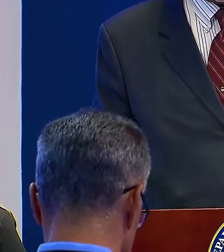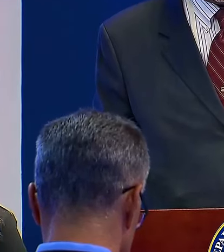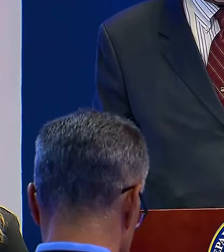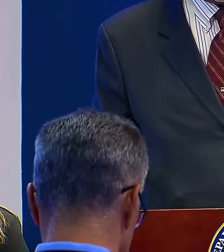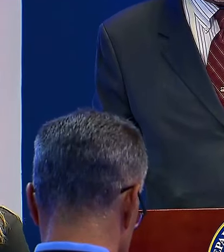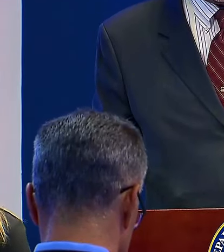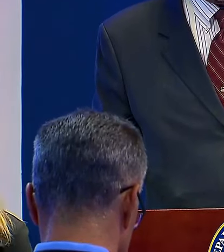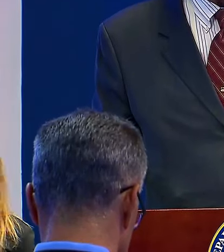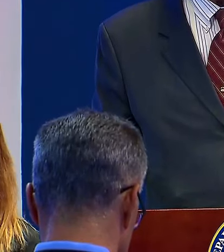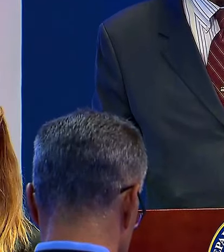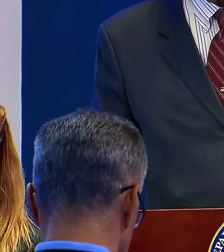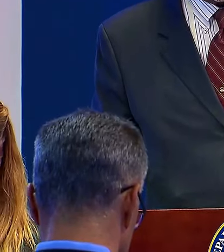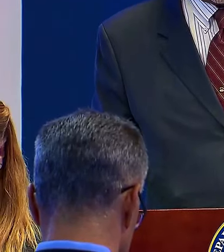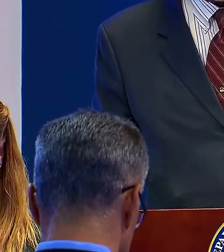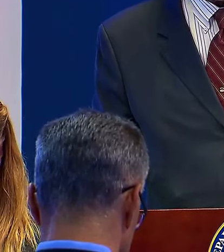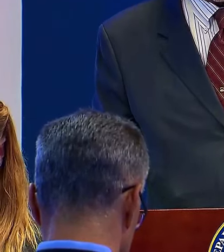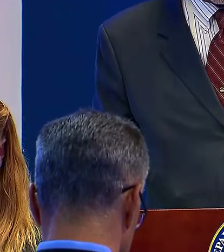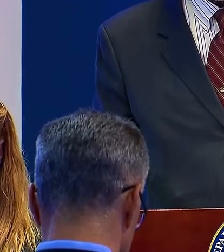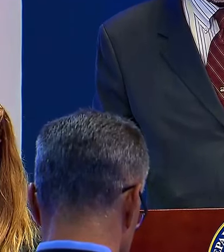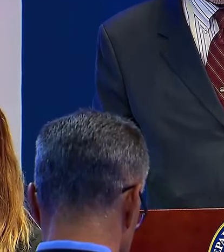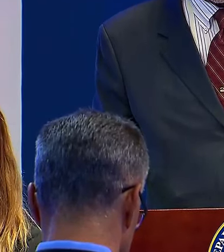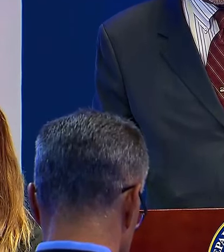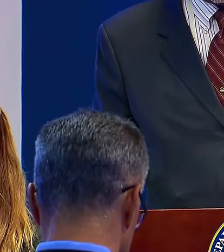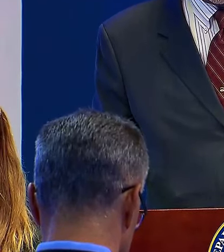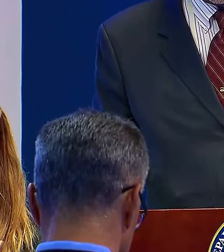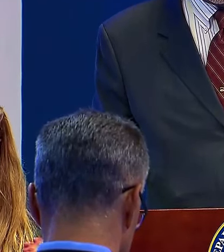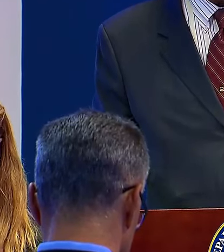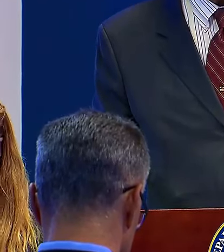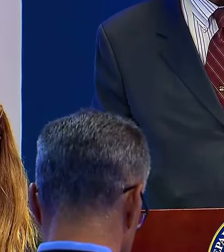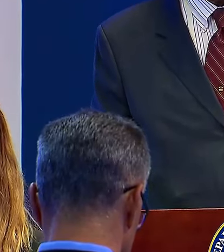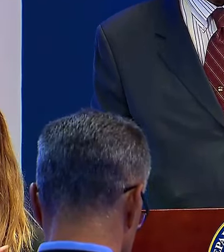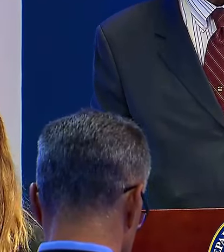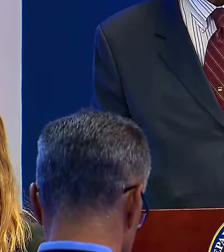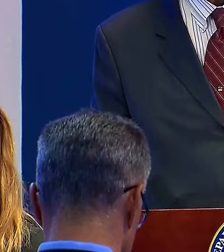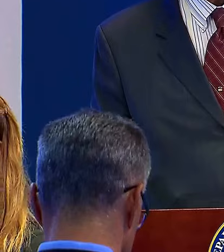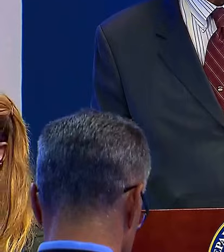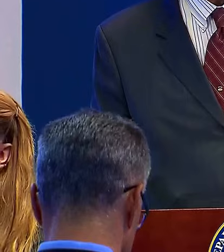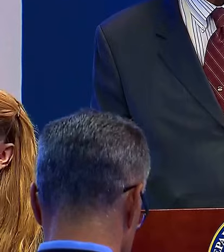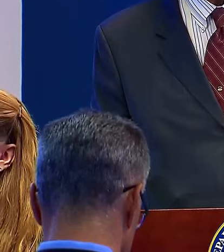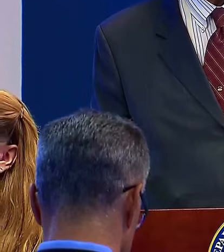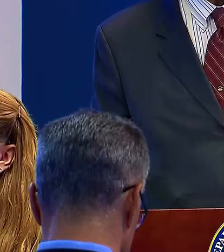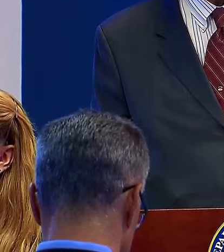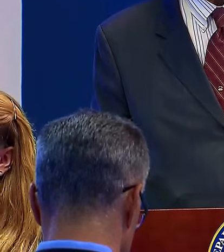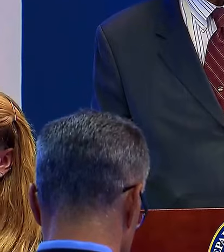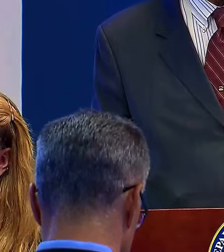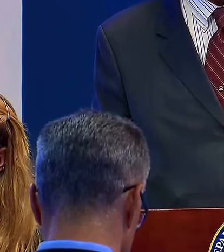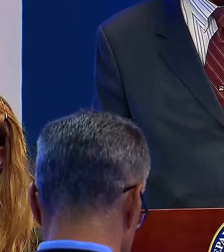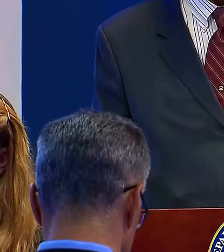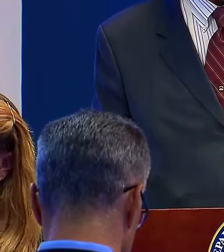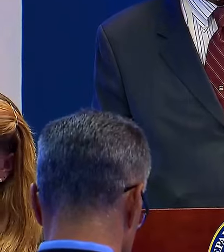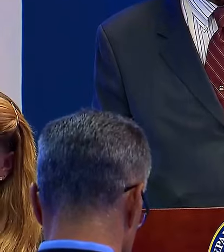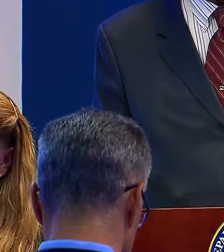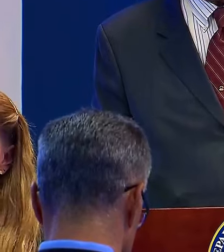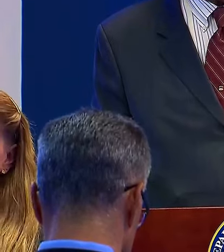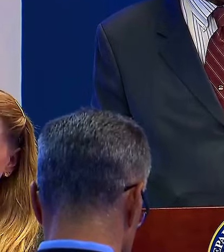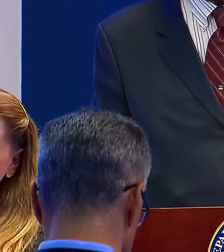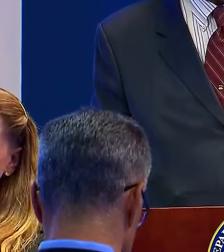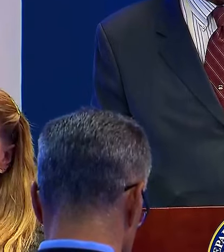possible. We invoke your presence, helping us to do that which is so